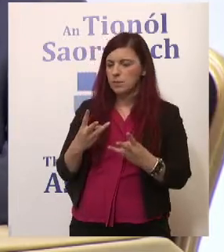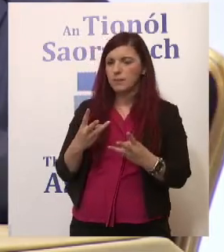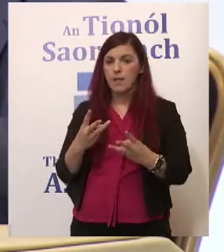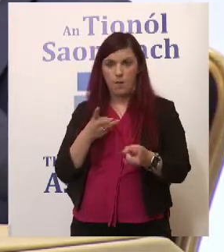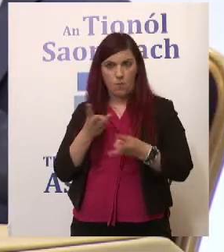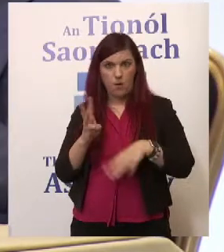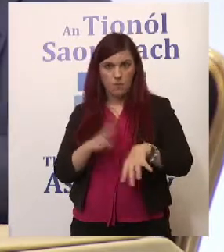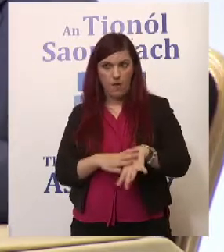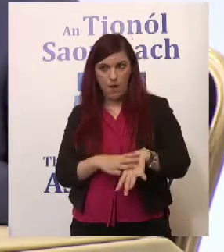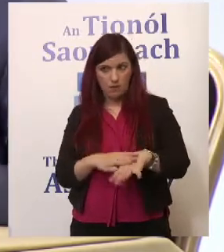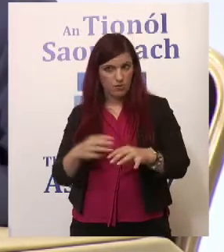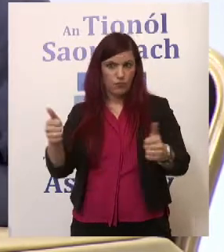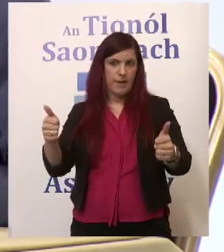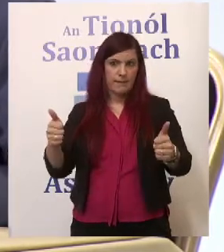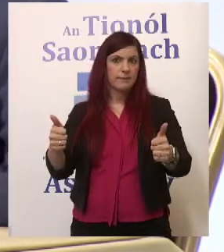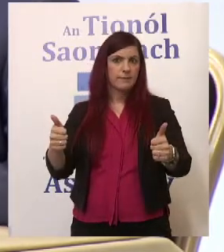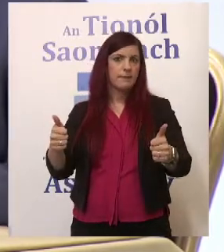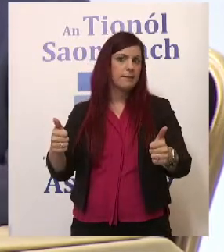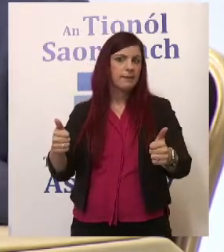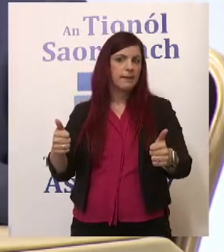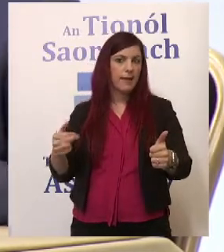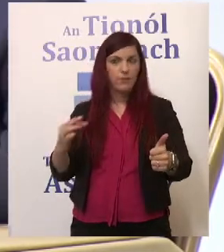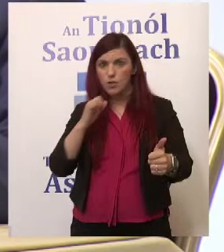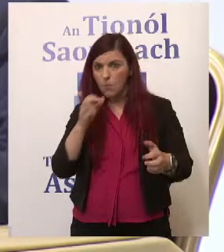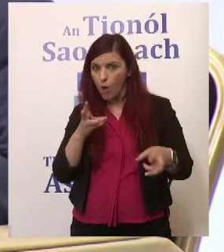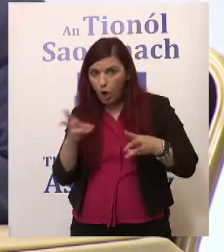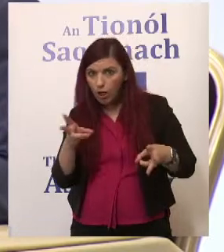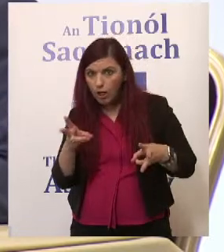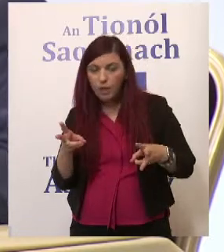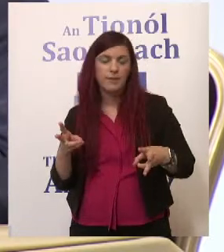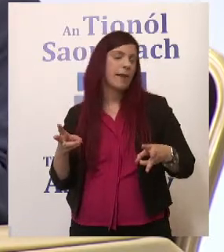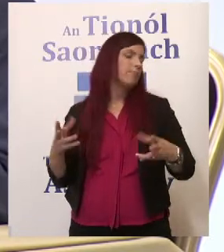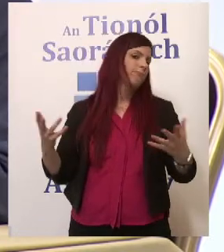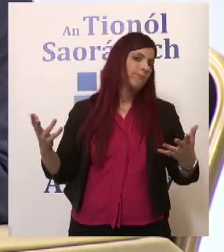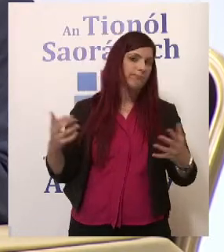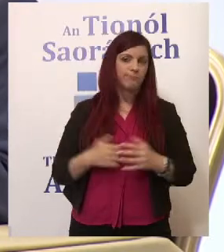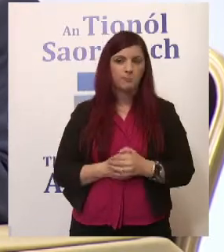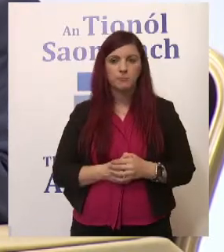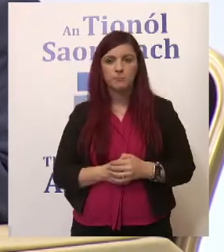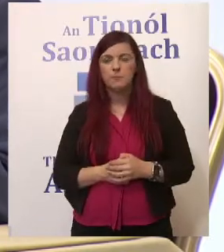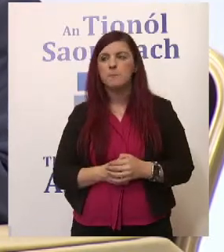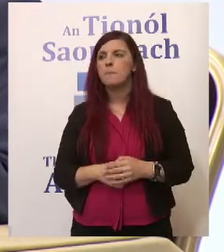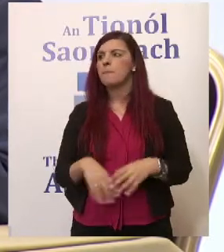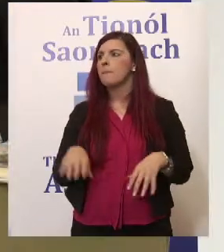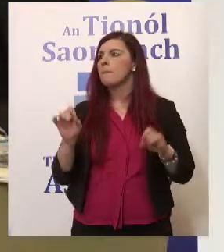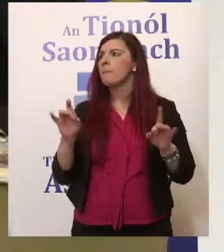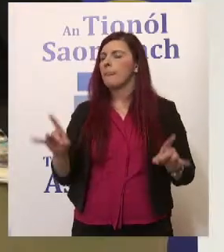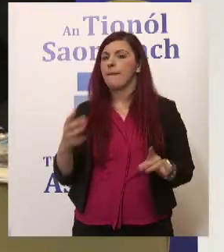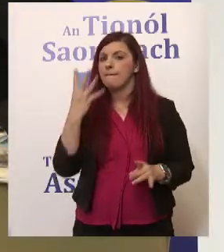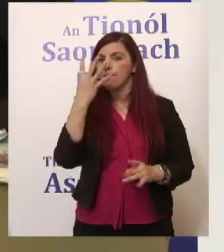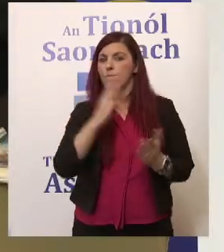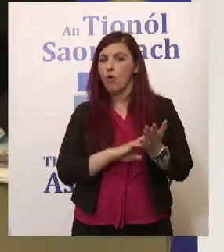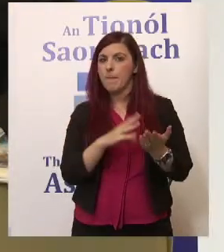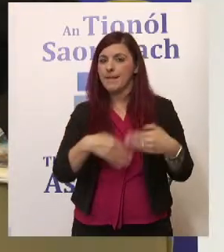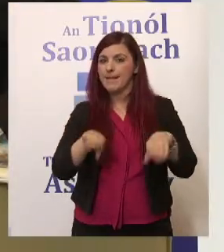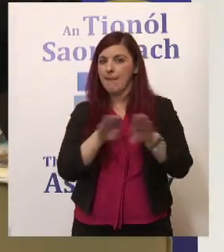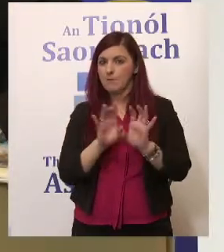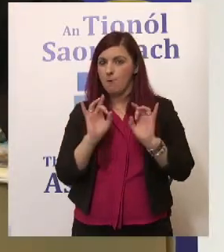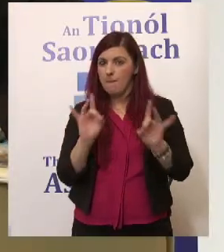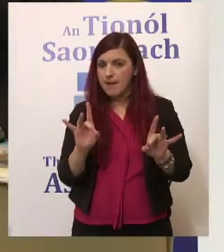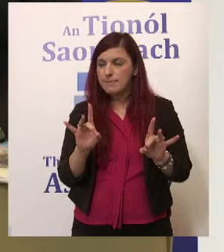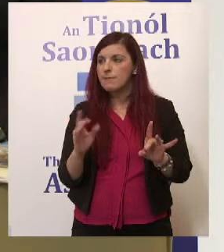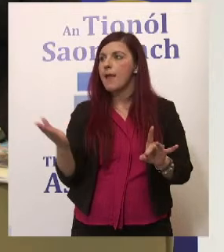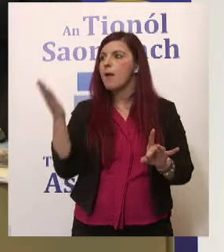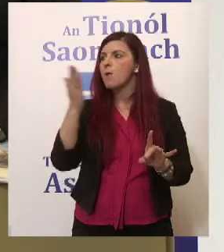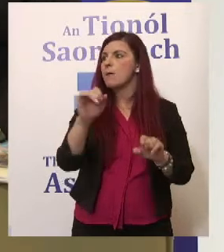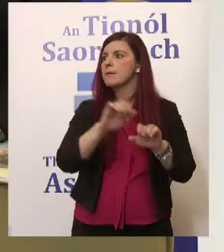well, it's great. It's like that. If it doesn't work, then they don't like it. Okay, we've got 4 minutes left, so we're going to go to